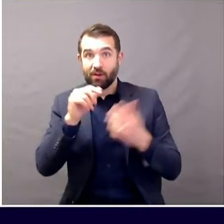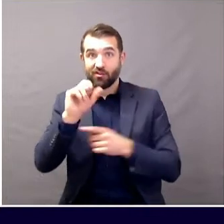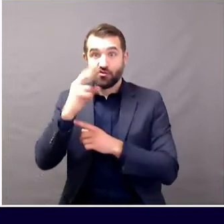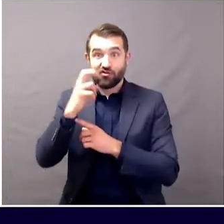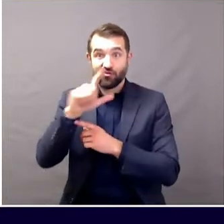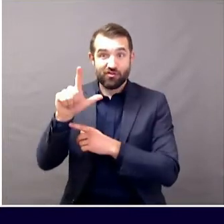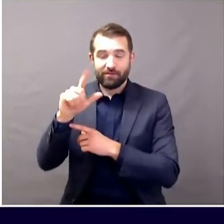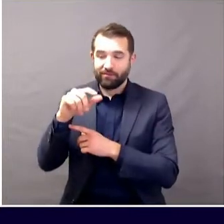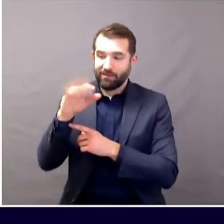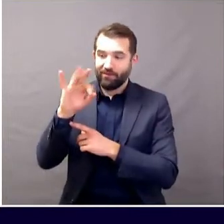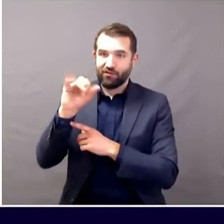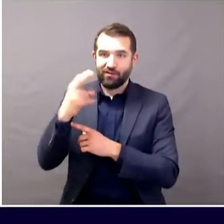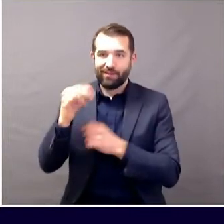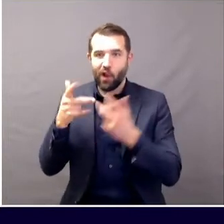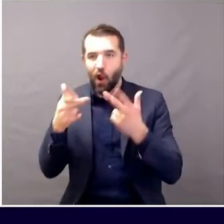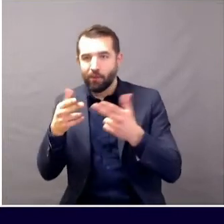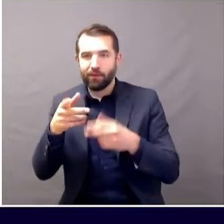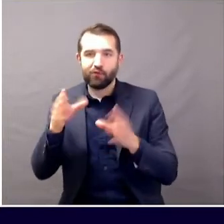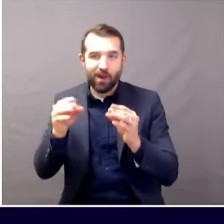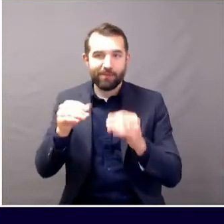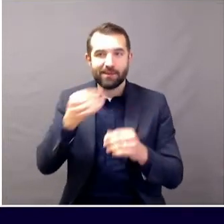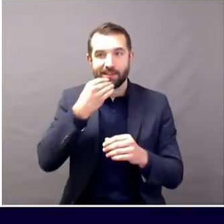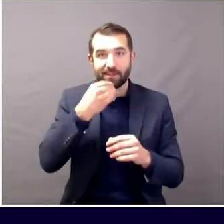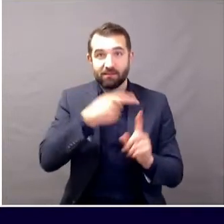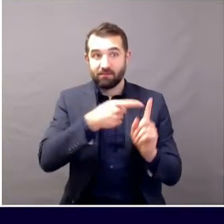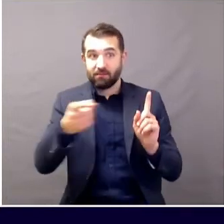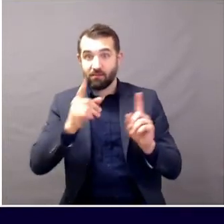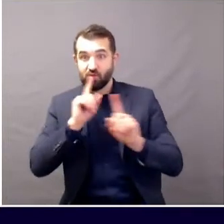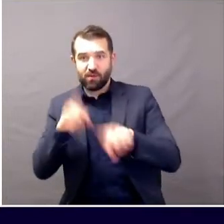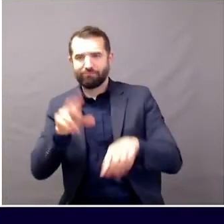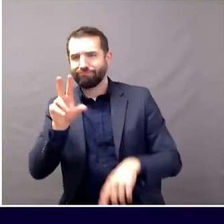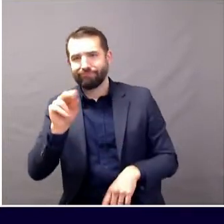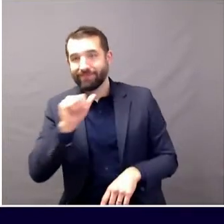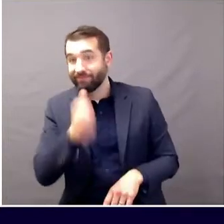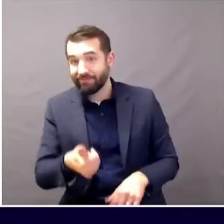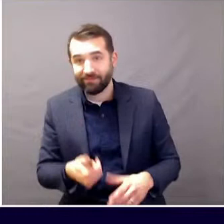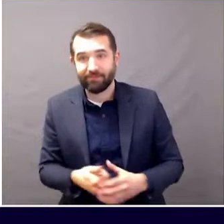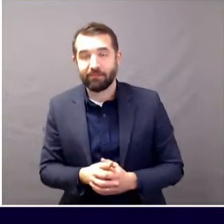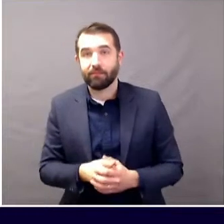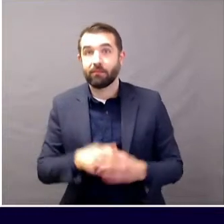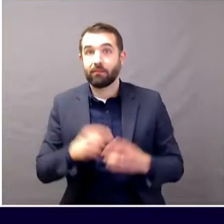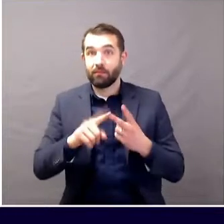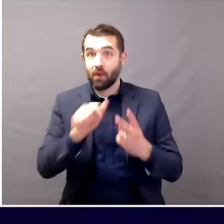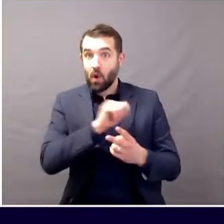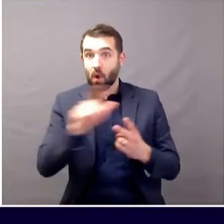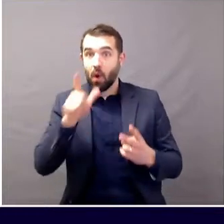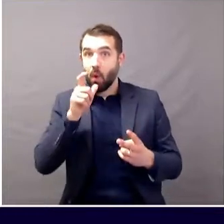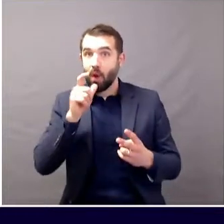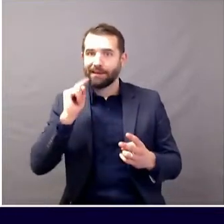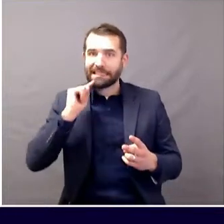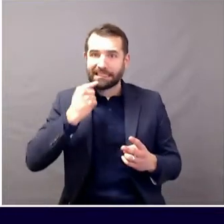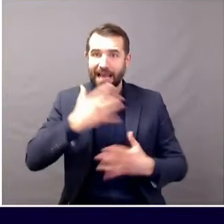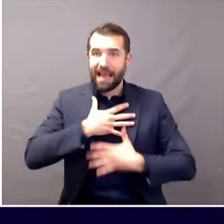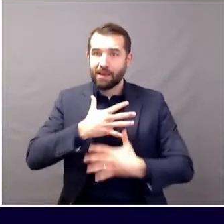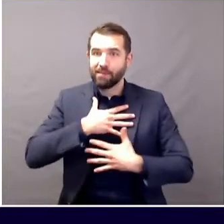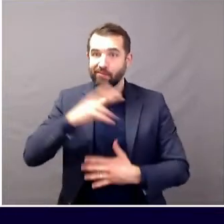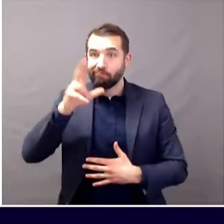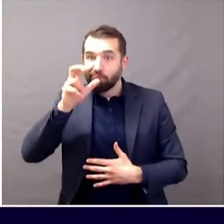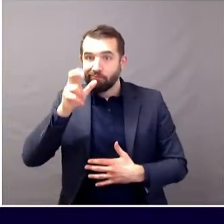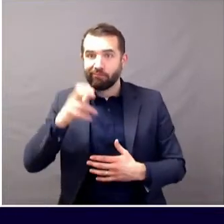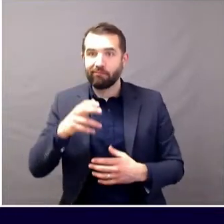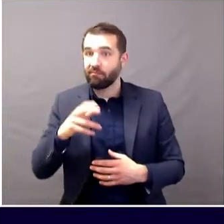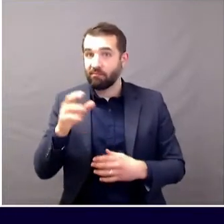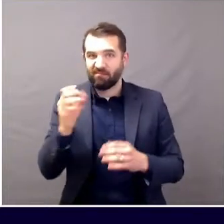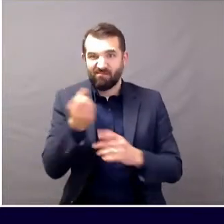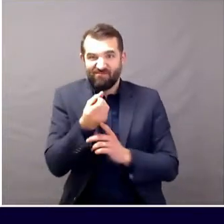everyone who has severe uncontrolled asthma, which can be associated with allergies, will have an allergic reaction. It's only a certain